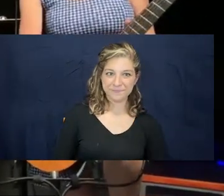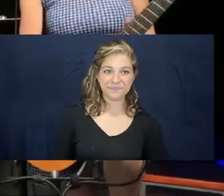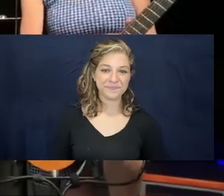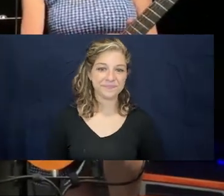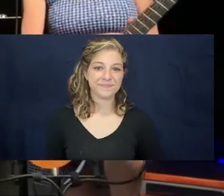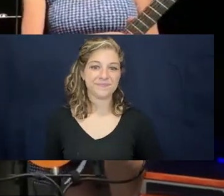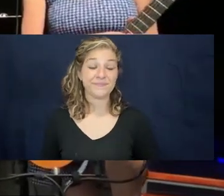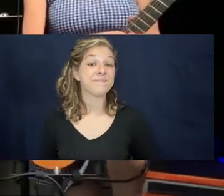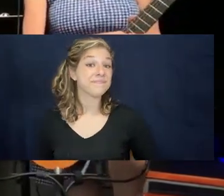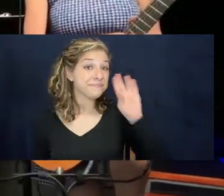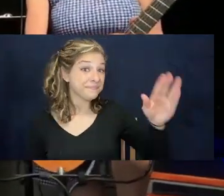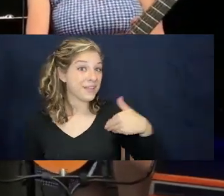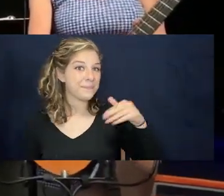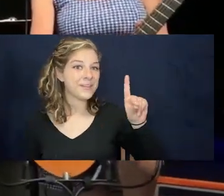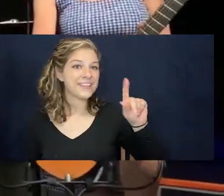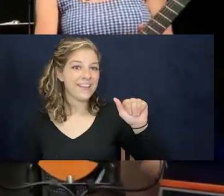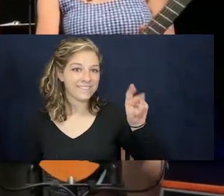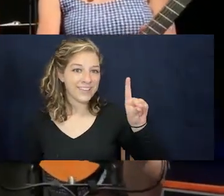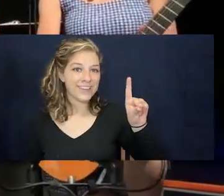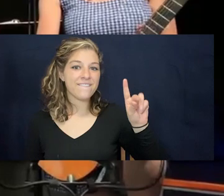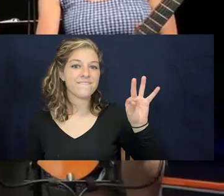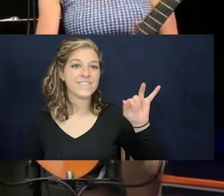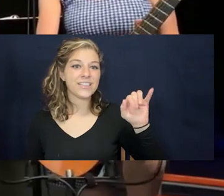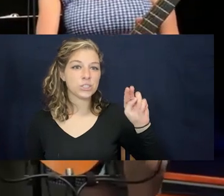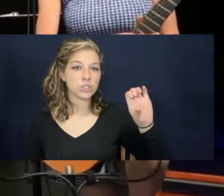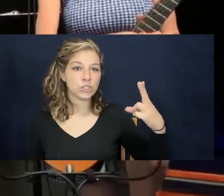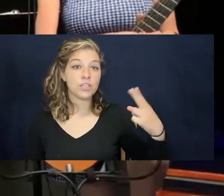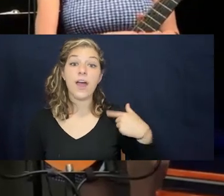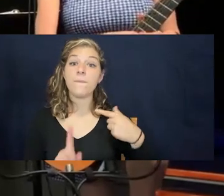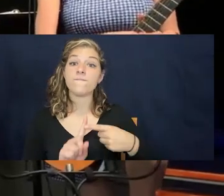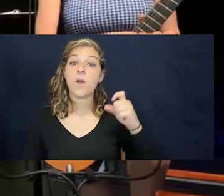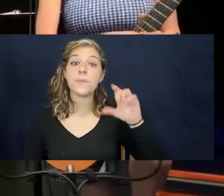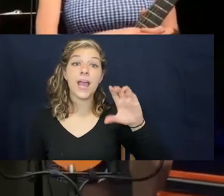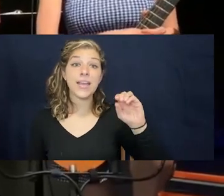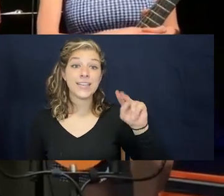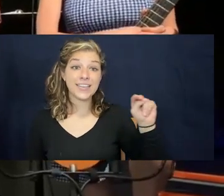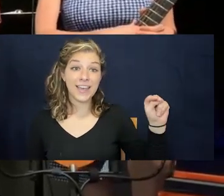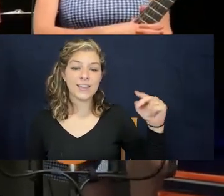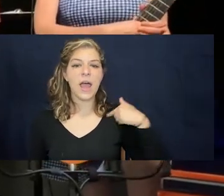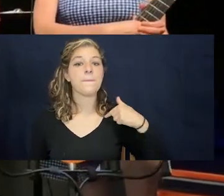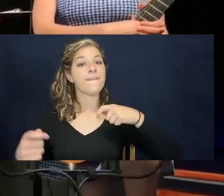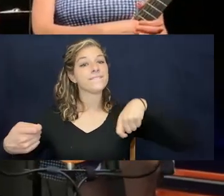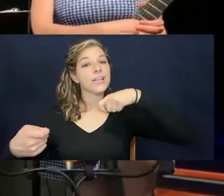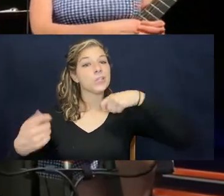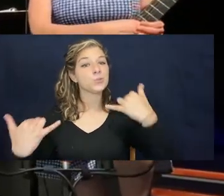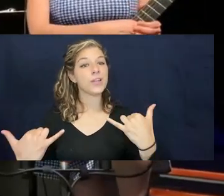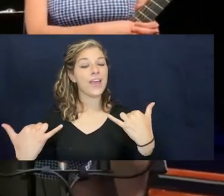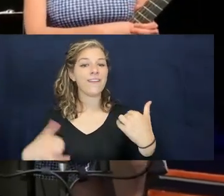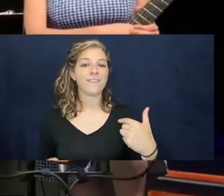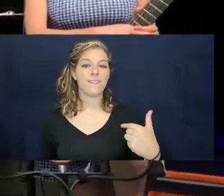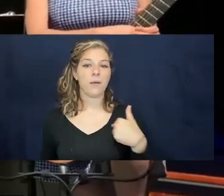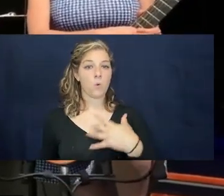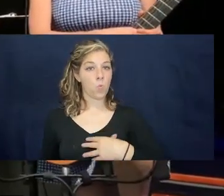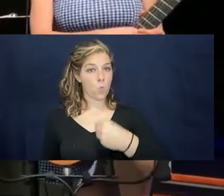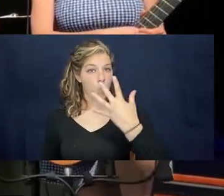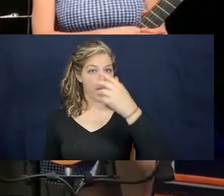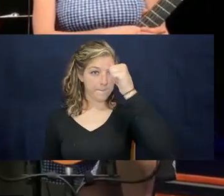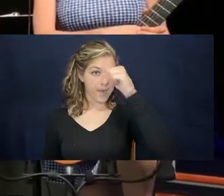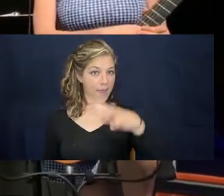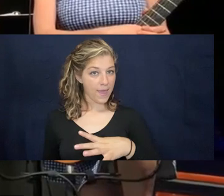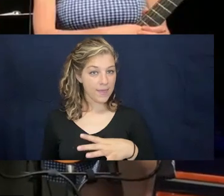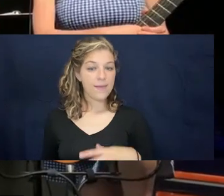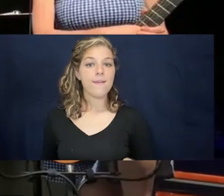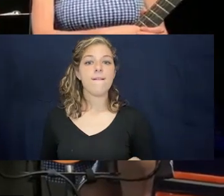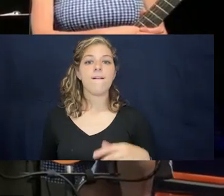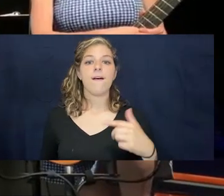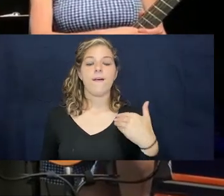band introduce themselves for you. I'm David Finch, and I'm from Danbury, Connecticut. I'm playing the fiddle for you here today. I'm a Caucasian,